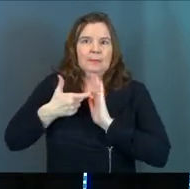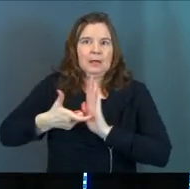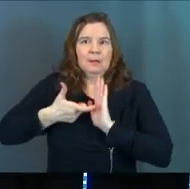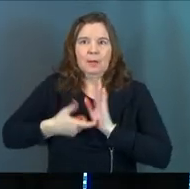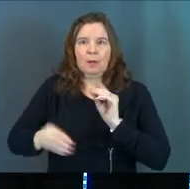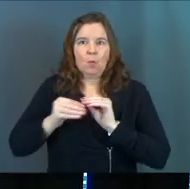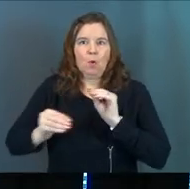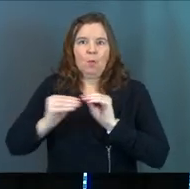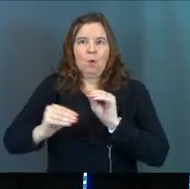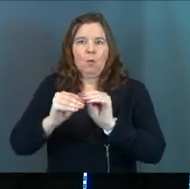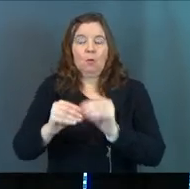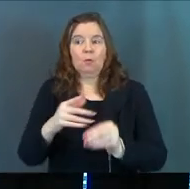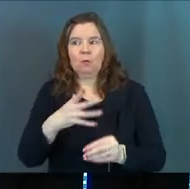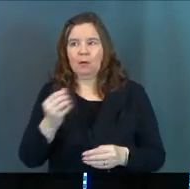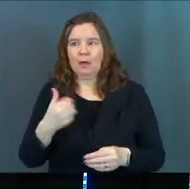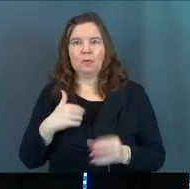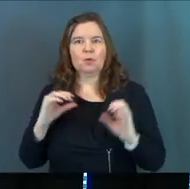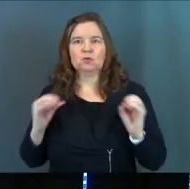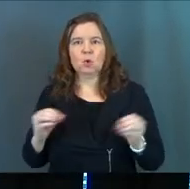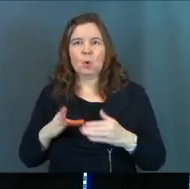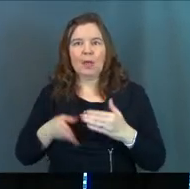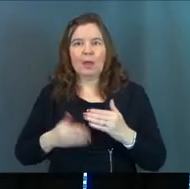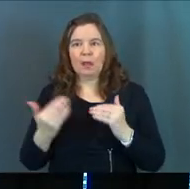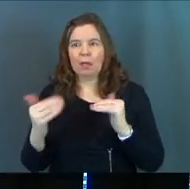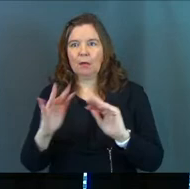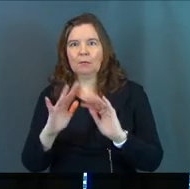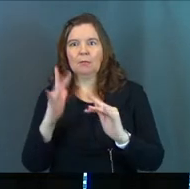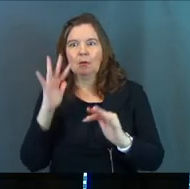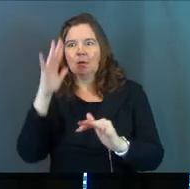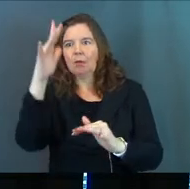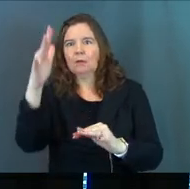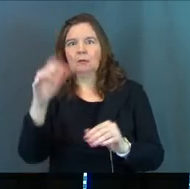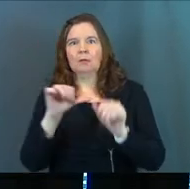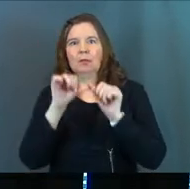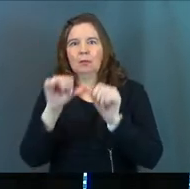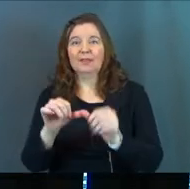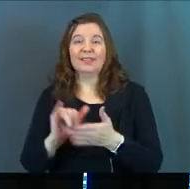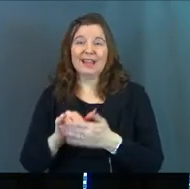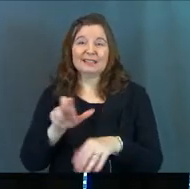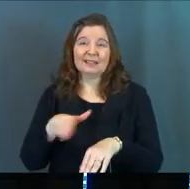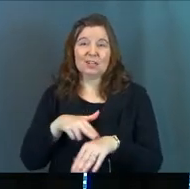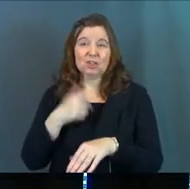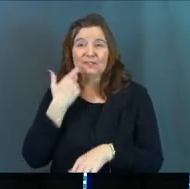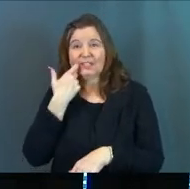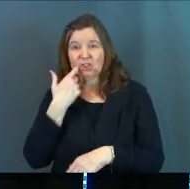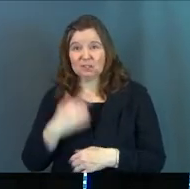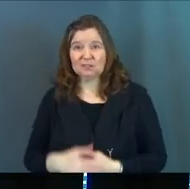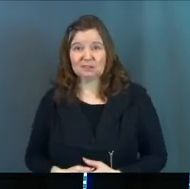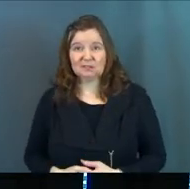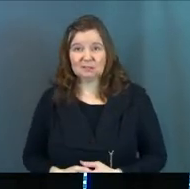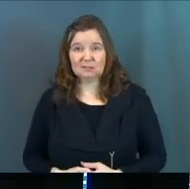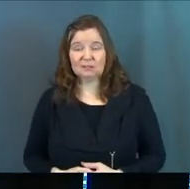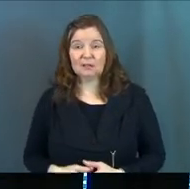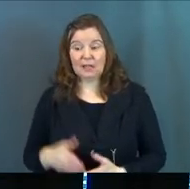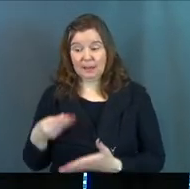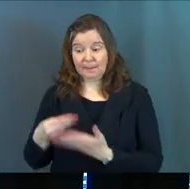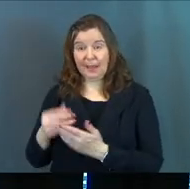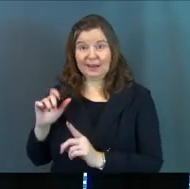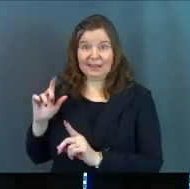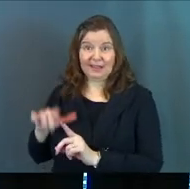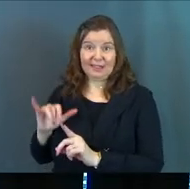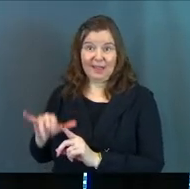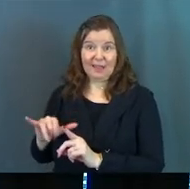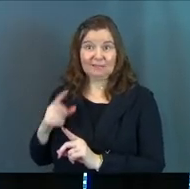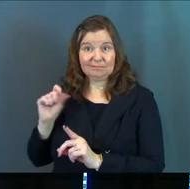demanding more from my life, and there's no end in sight ever. That's the nature of addiction. Can money be that